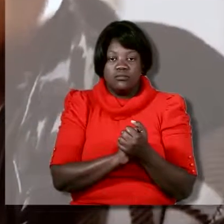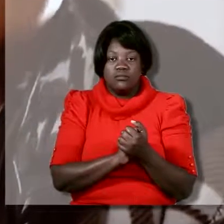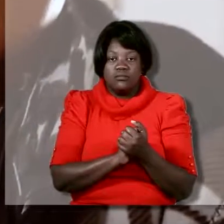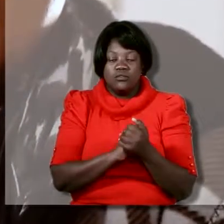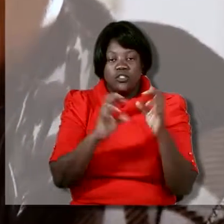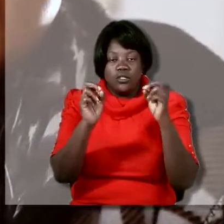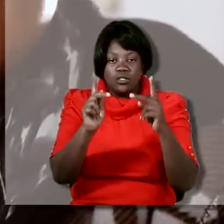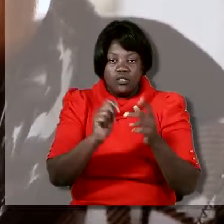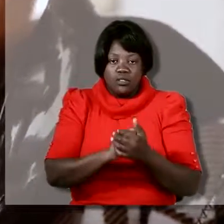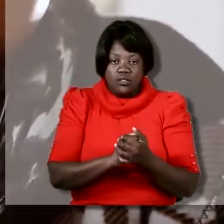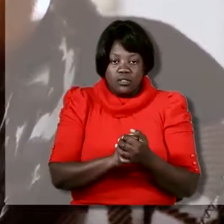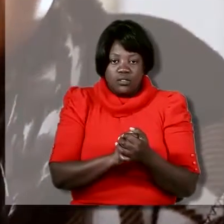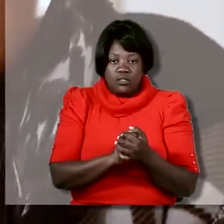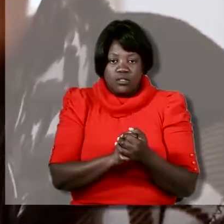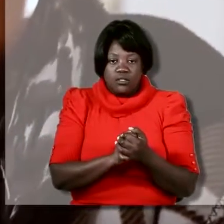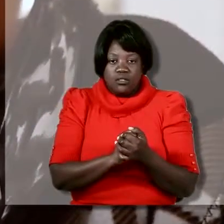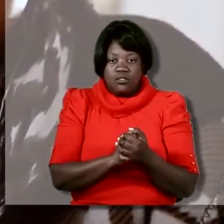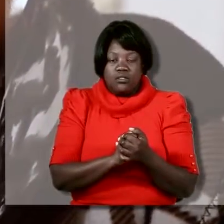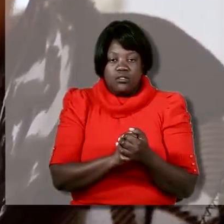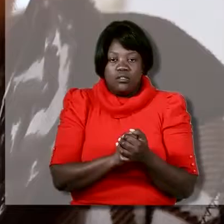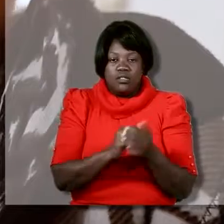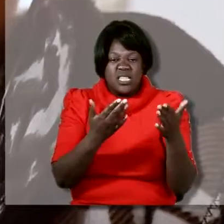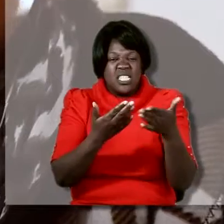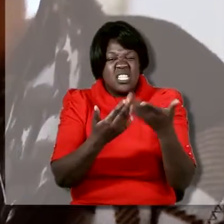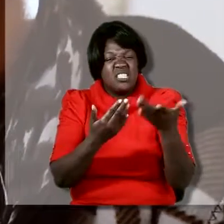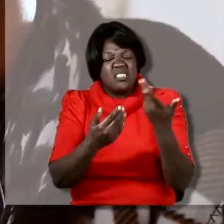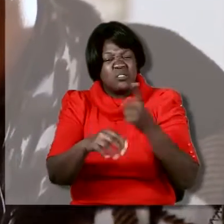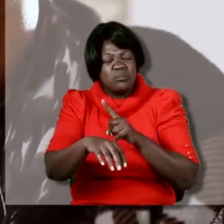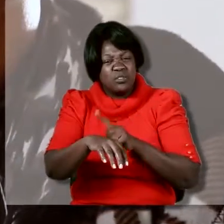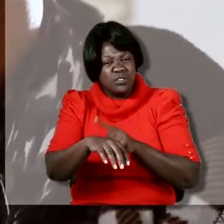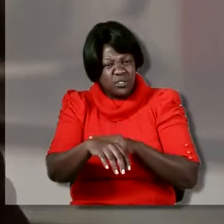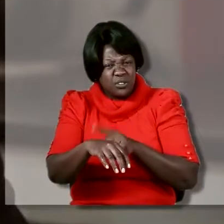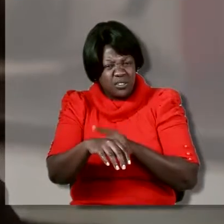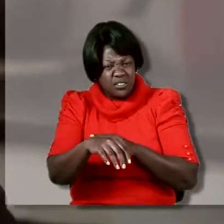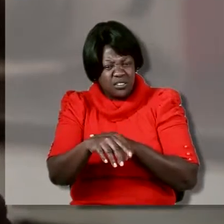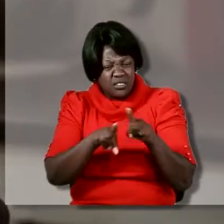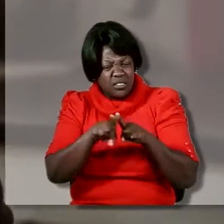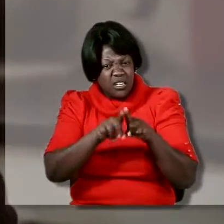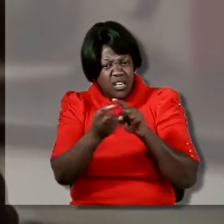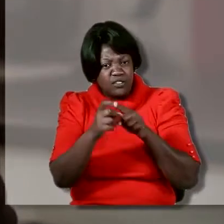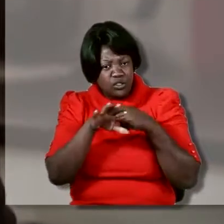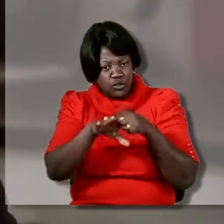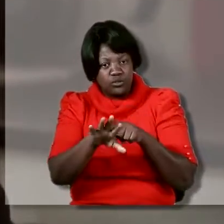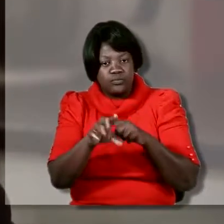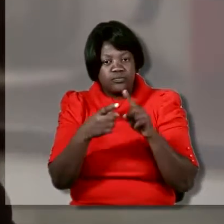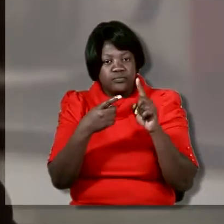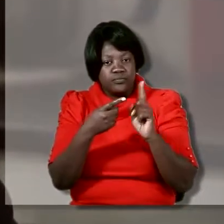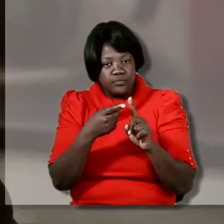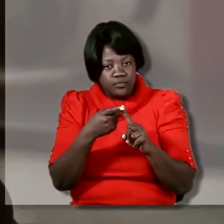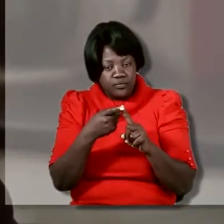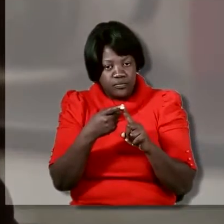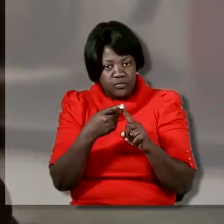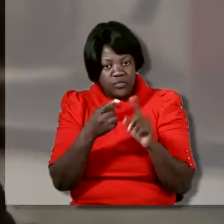Okay, so what are the simple tenses that you write your test on tomorrow? The simple